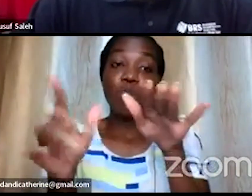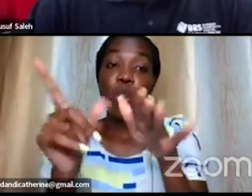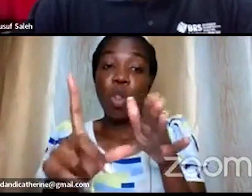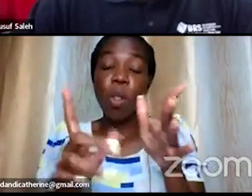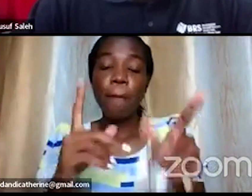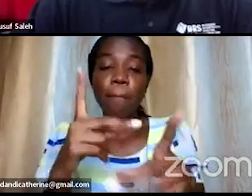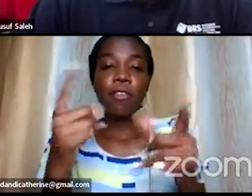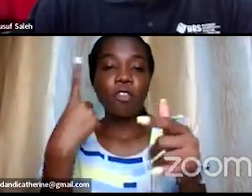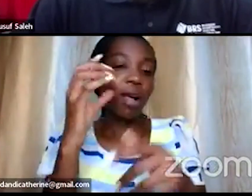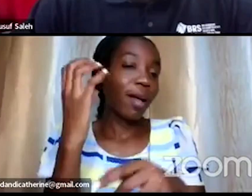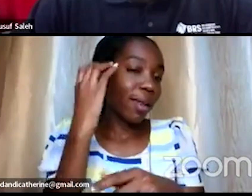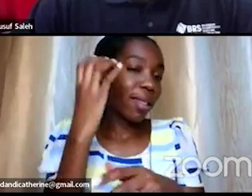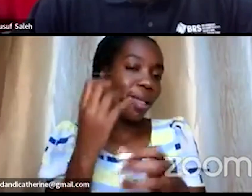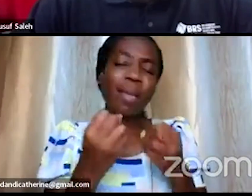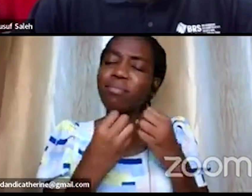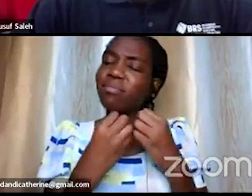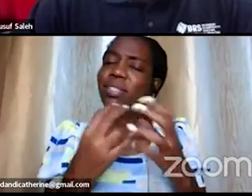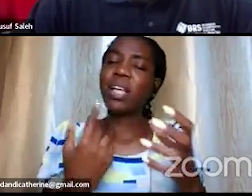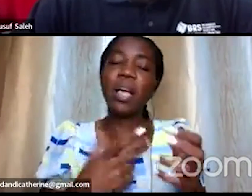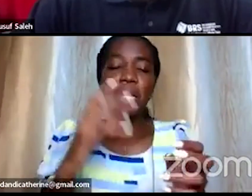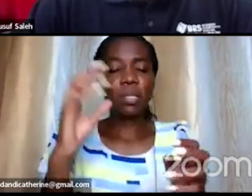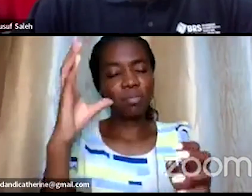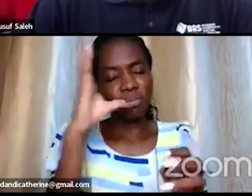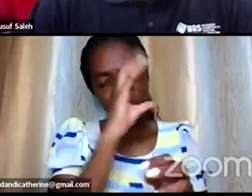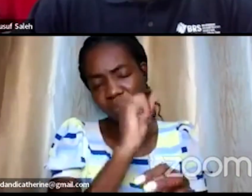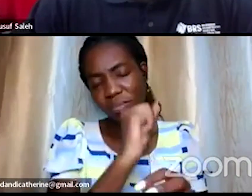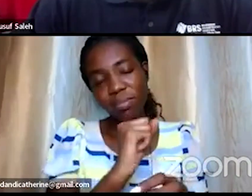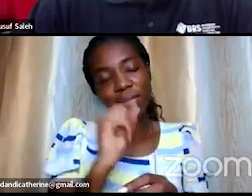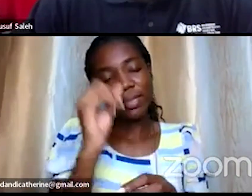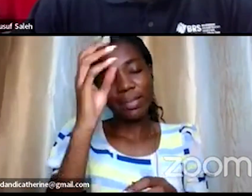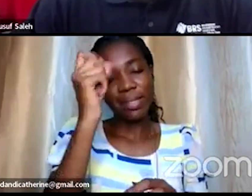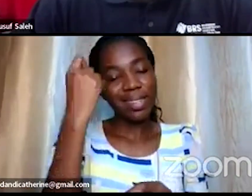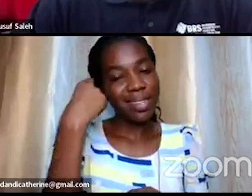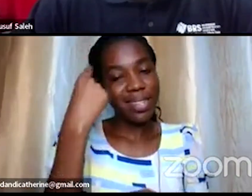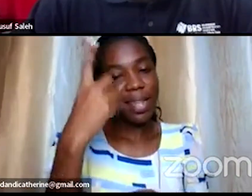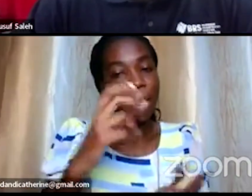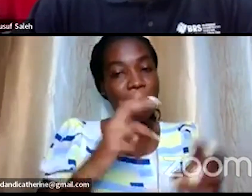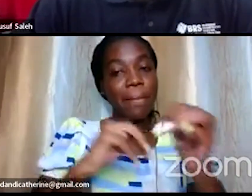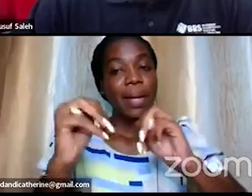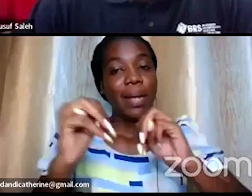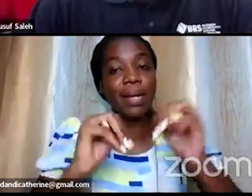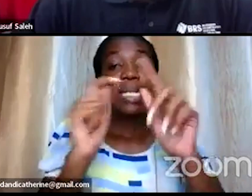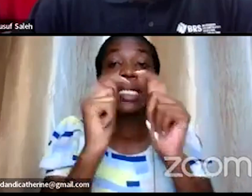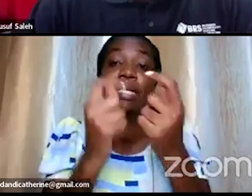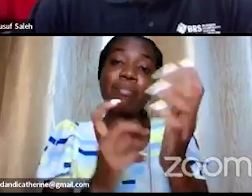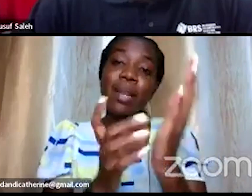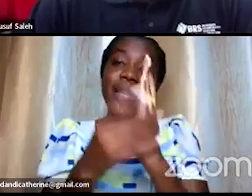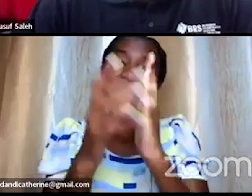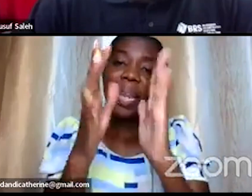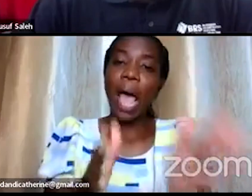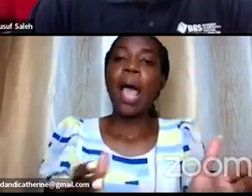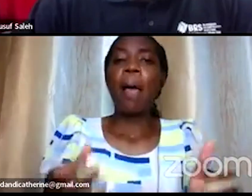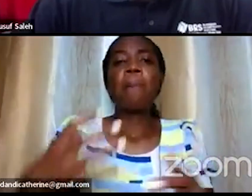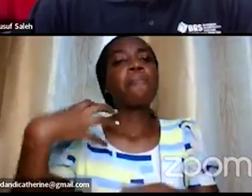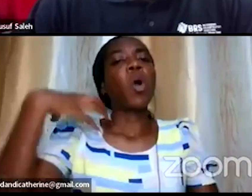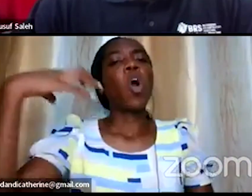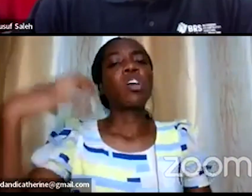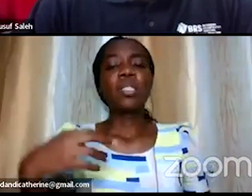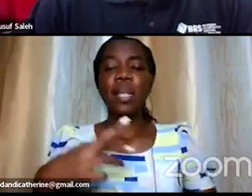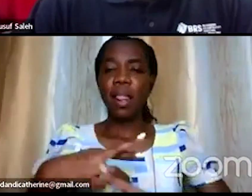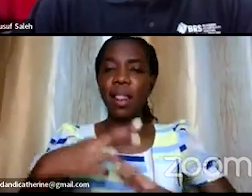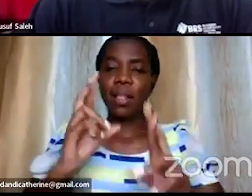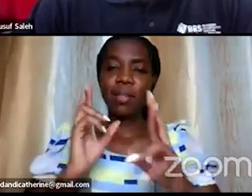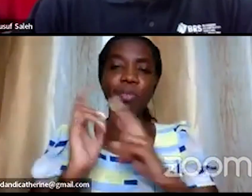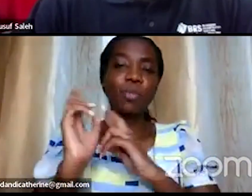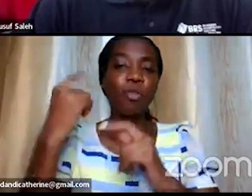they tend to have the mistaken assumption that it's my manager, it's my supervisor, it's my team leader, it's my boss who is responsible for putting me